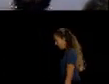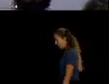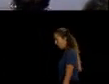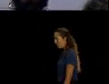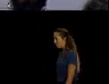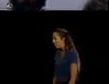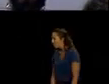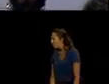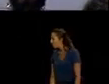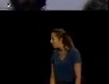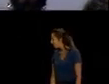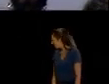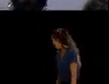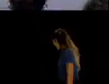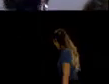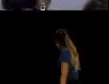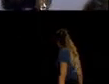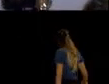Yeah.